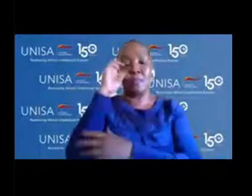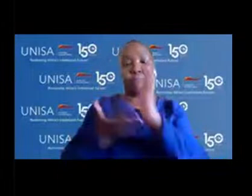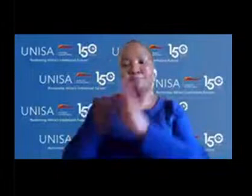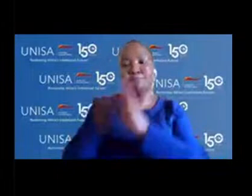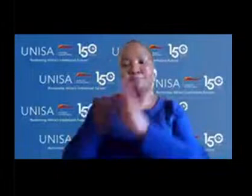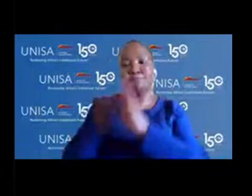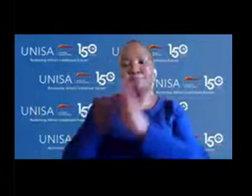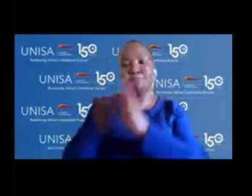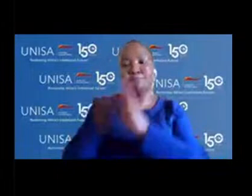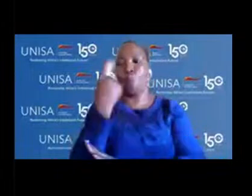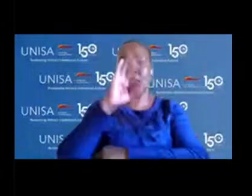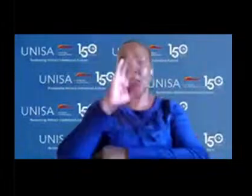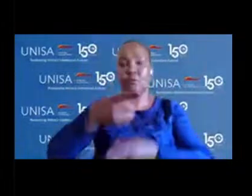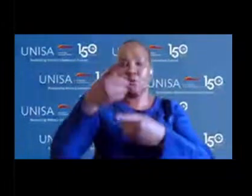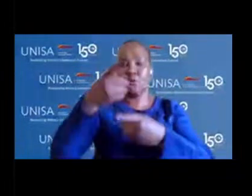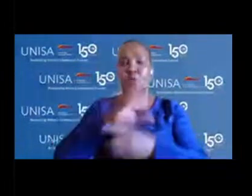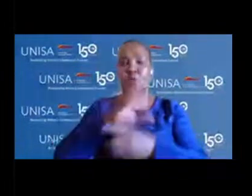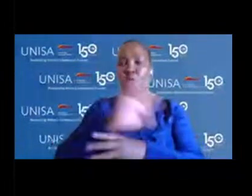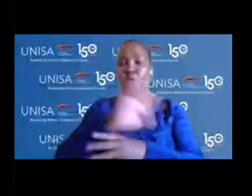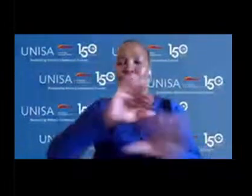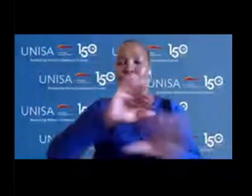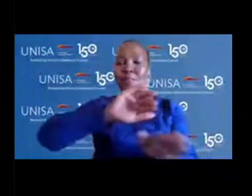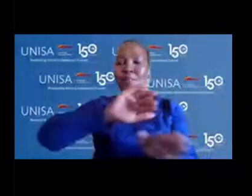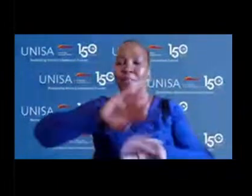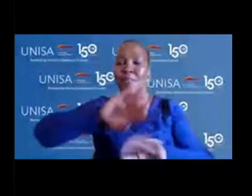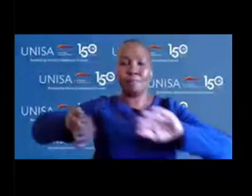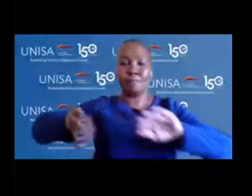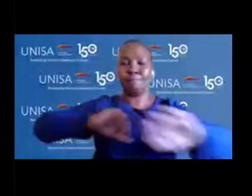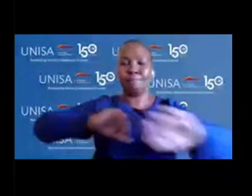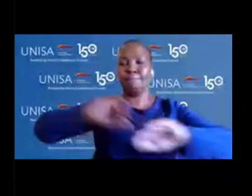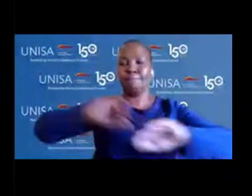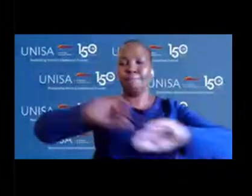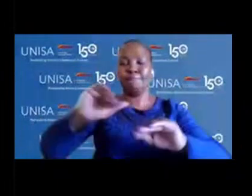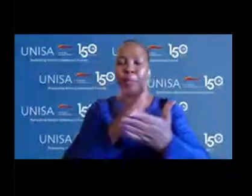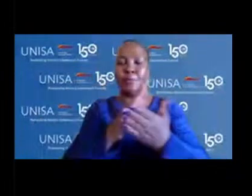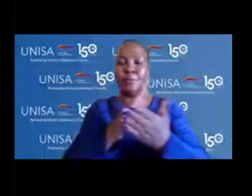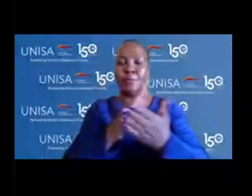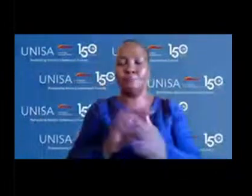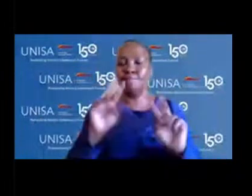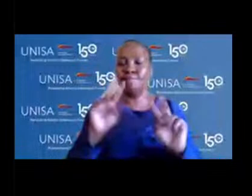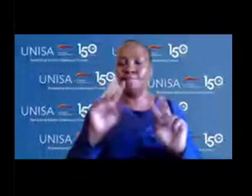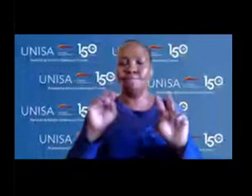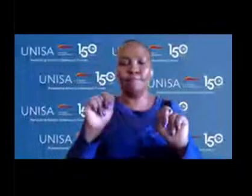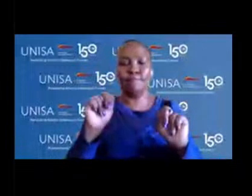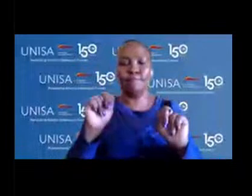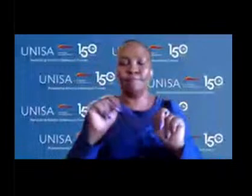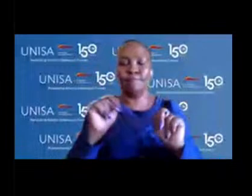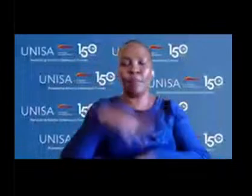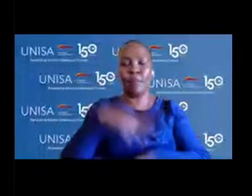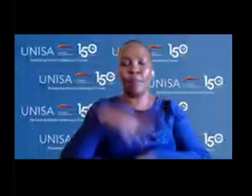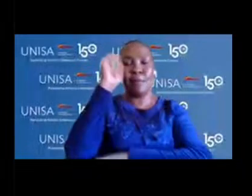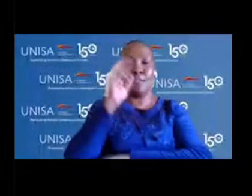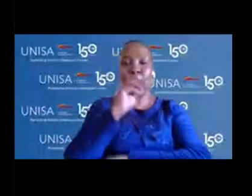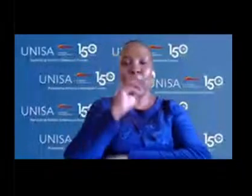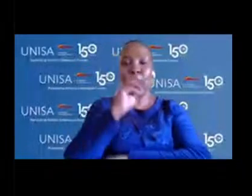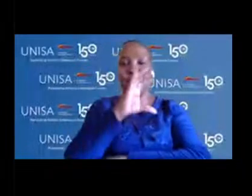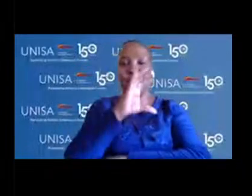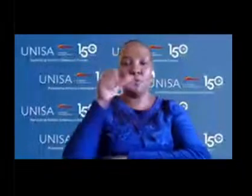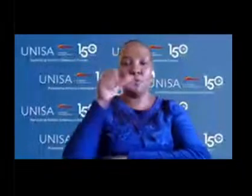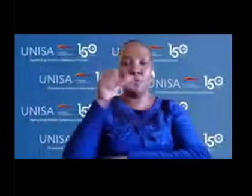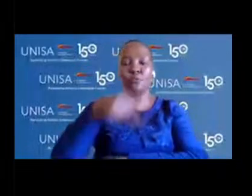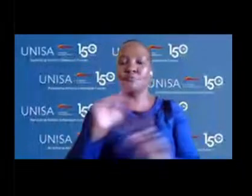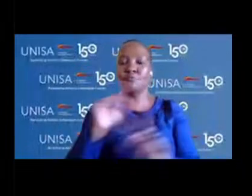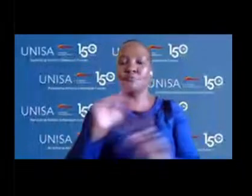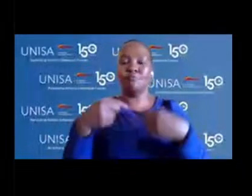document, not separate pages. Right. But remember that your MCQ, you cannot handwrite